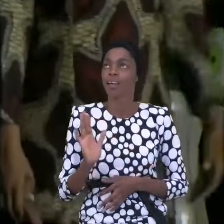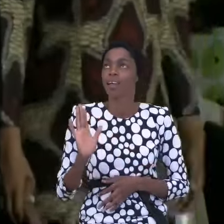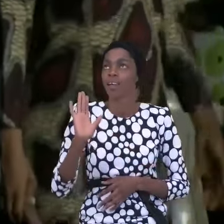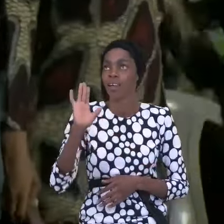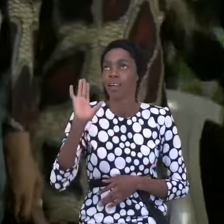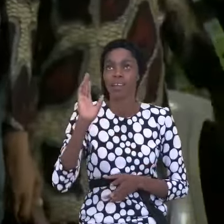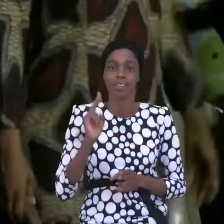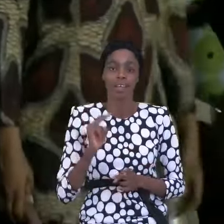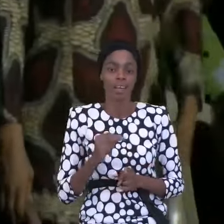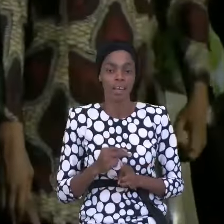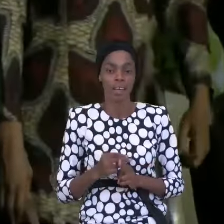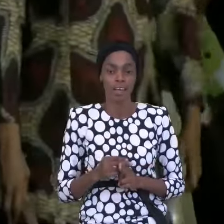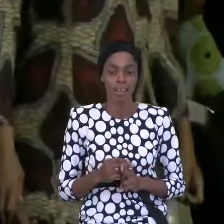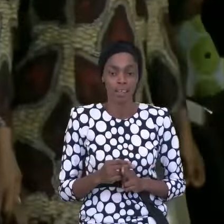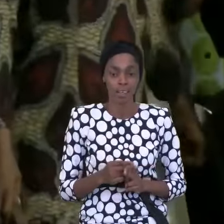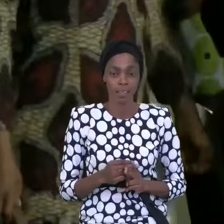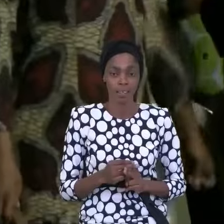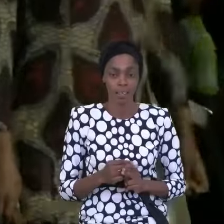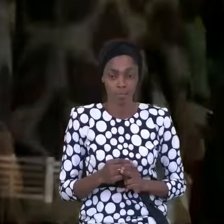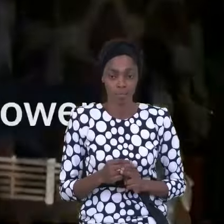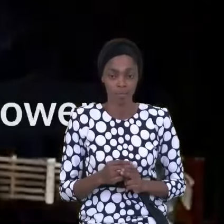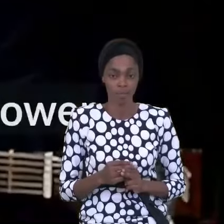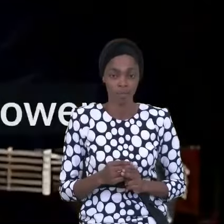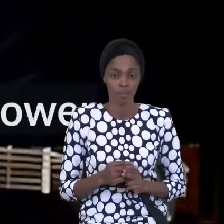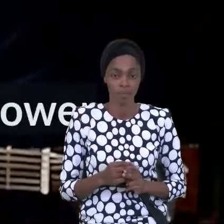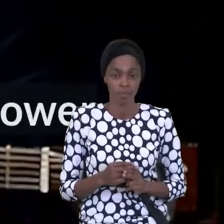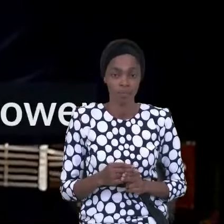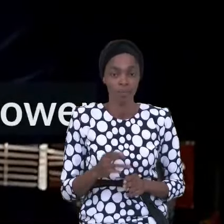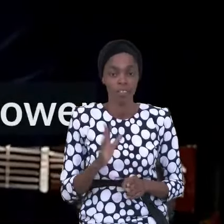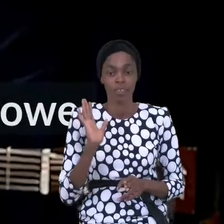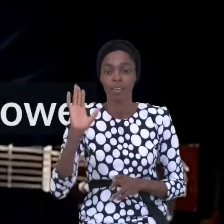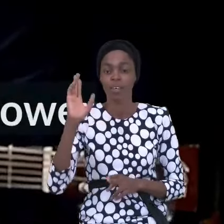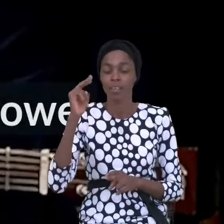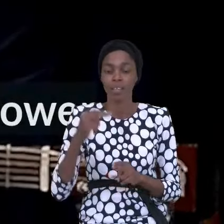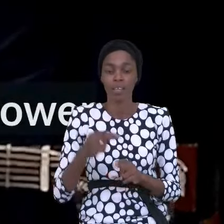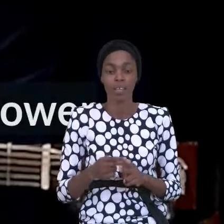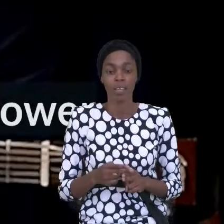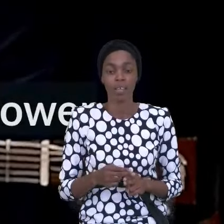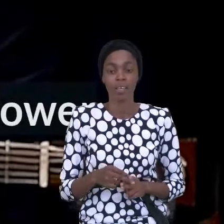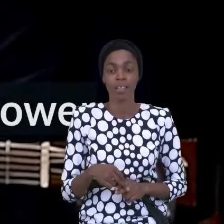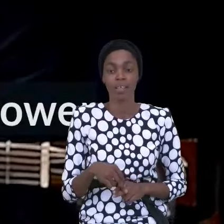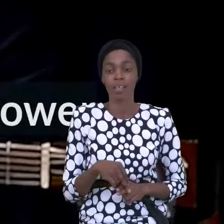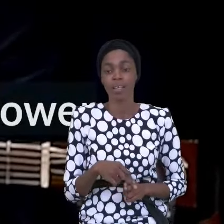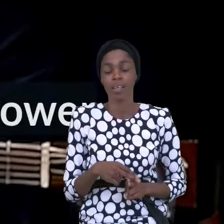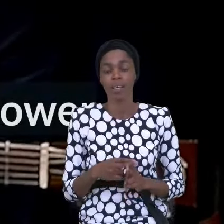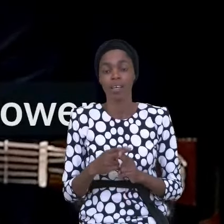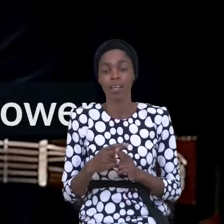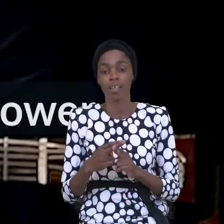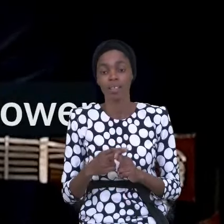glorify your name, your name.